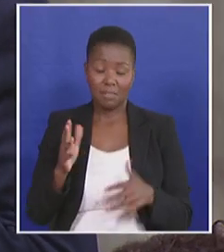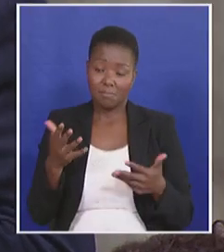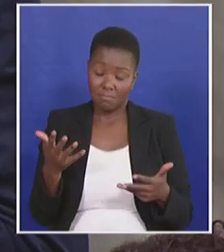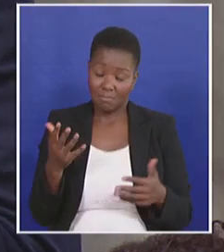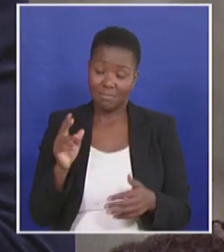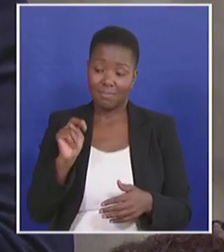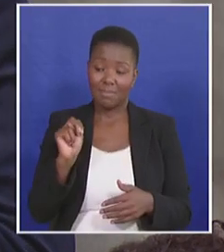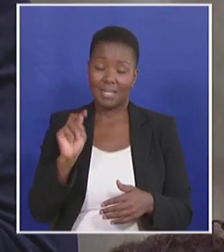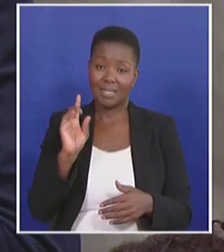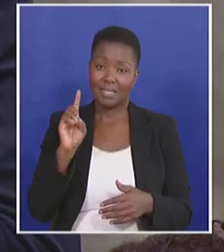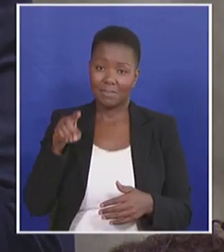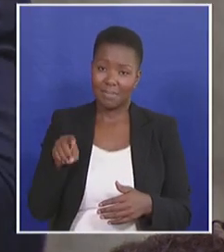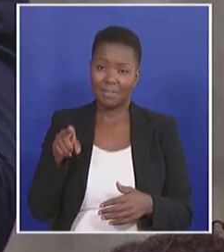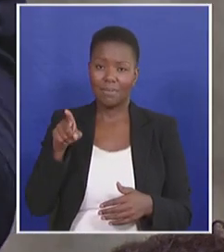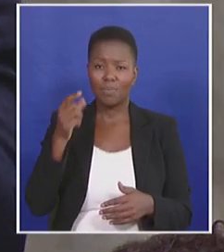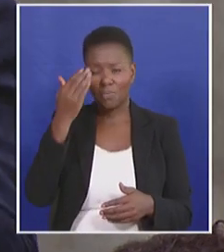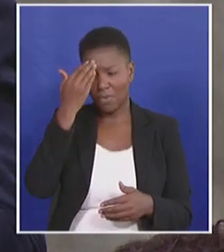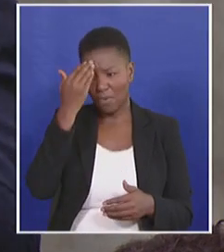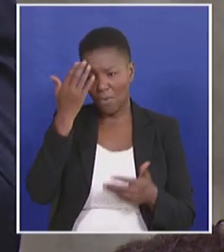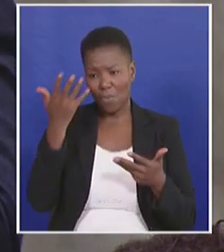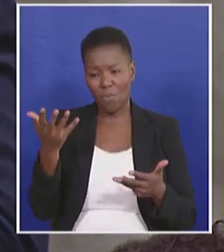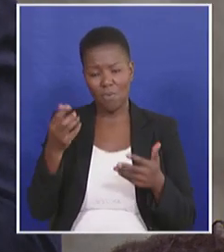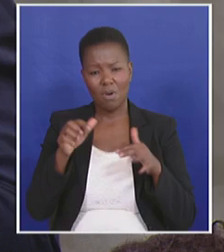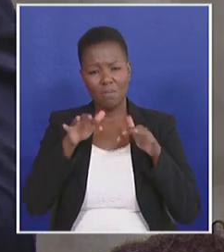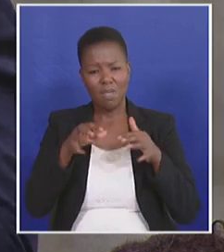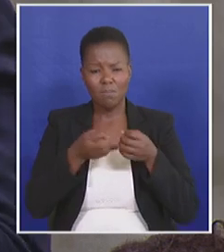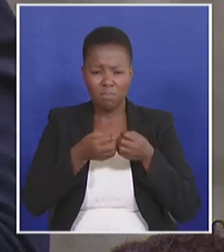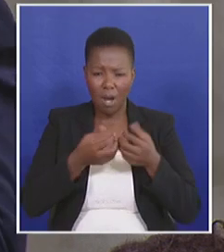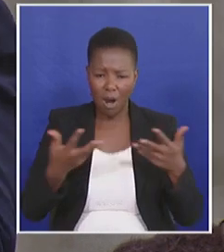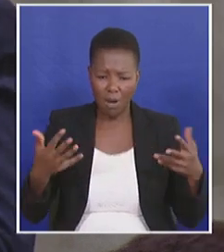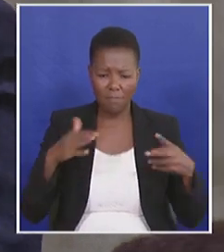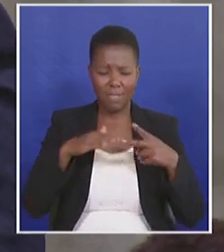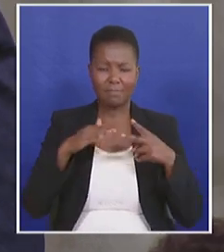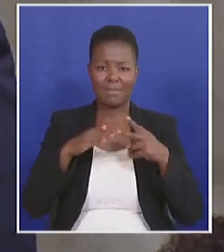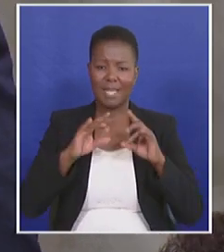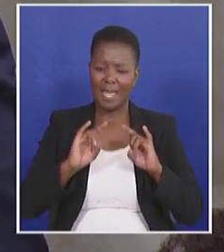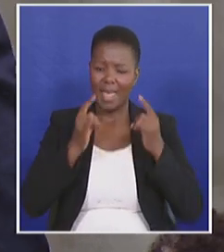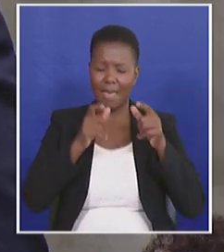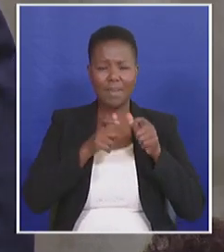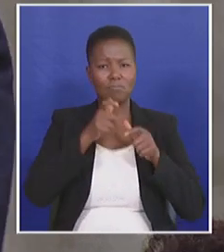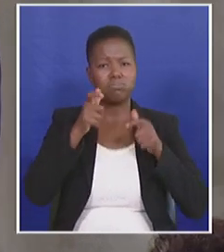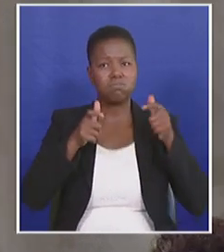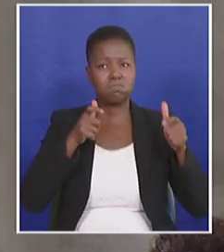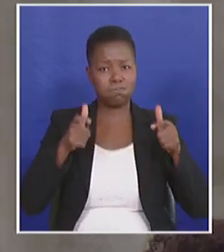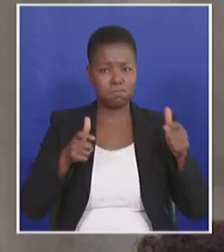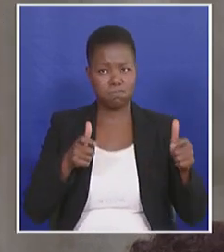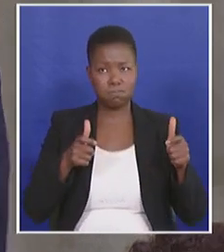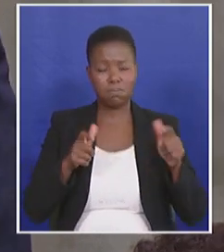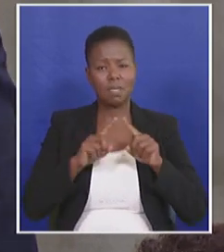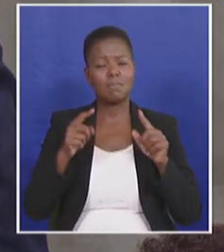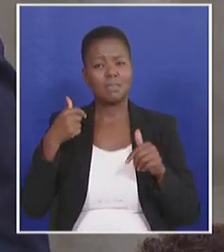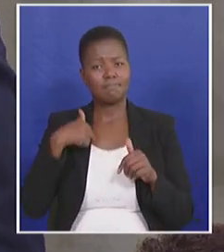obviously taking into account, population growth, urbanization, stuff like that. I was just